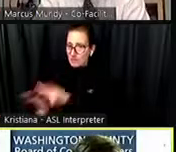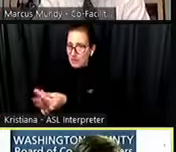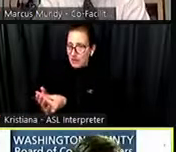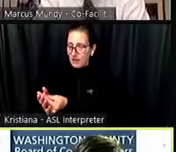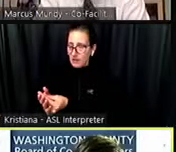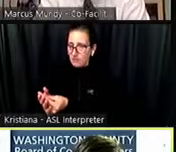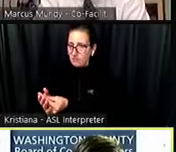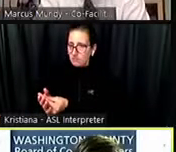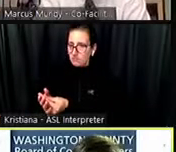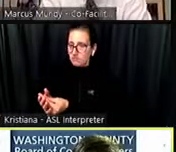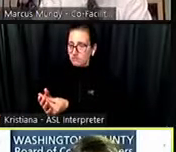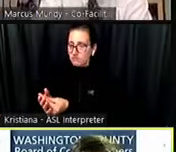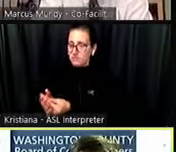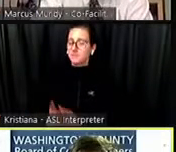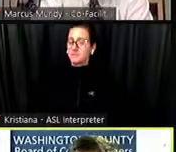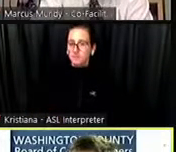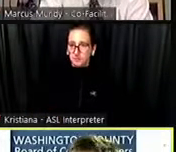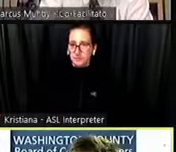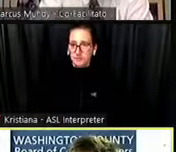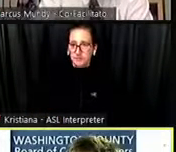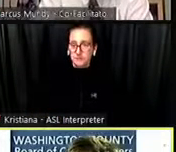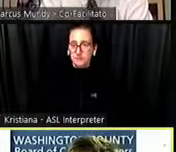us.